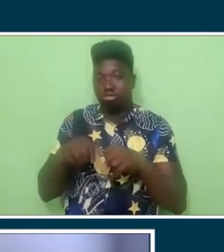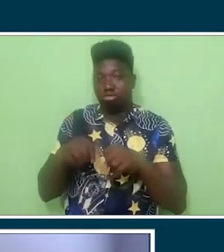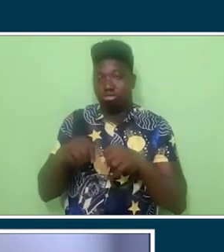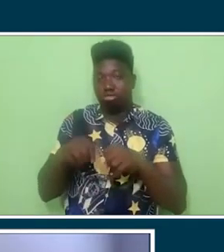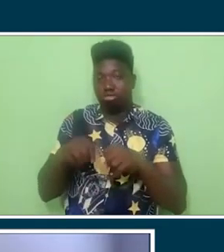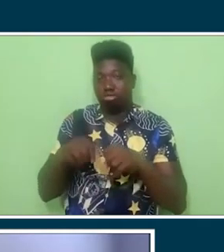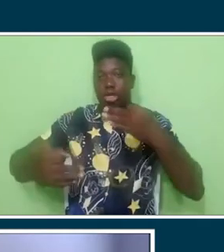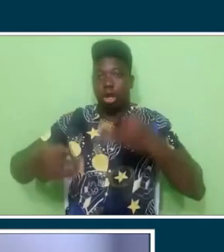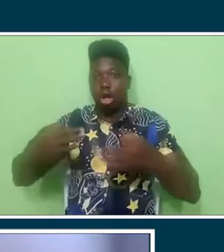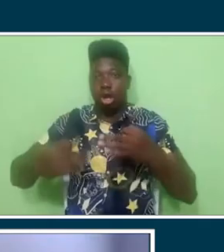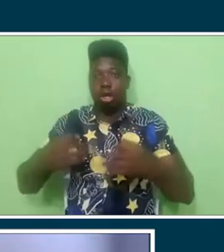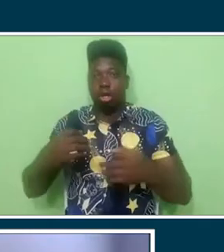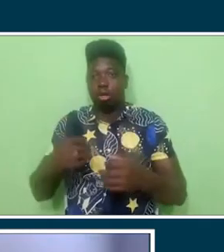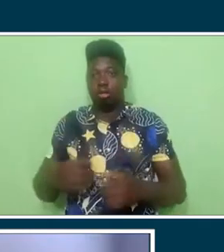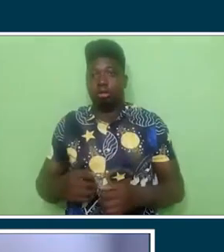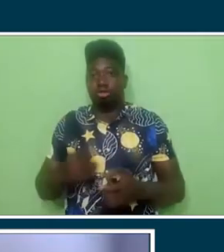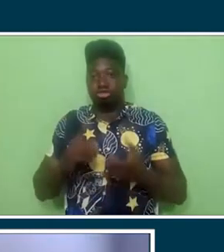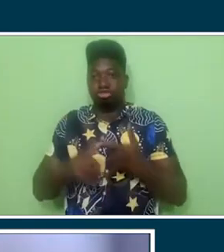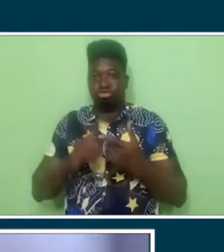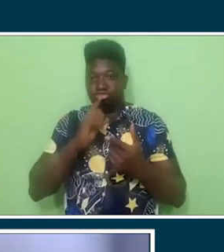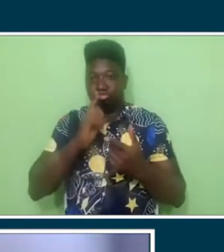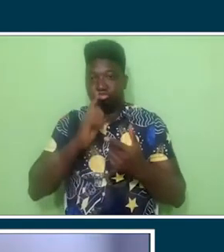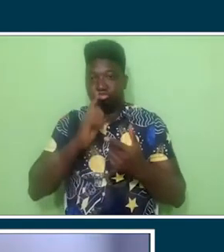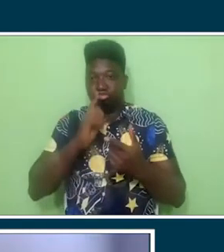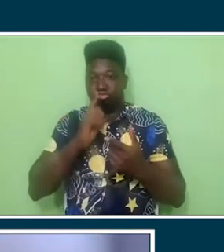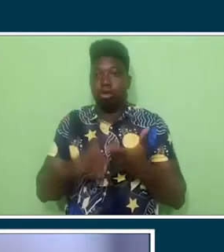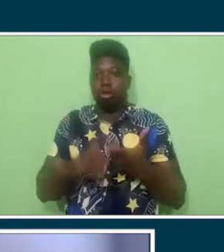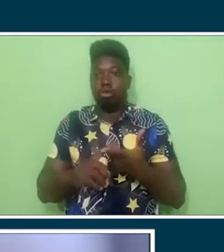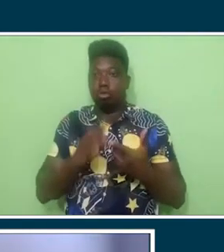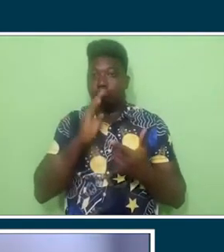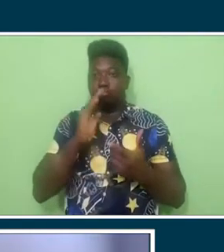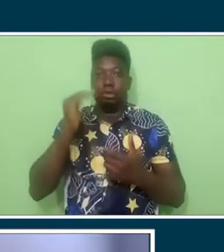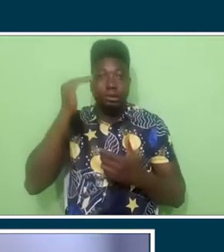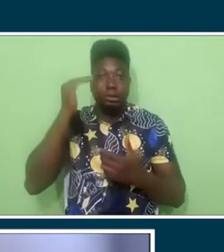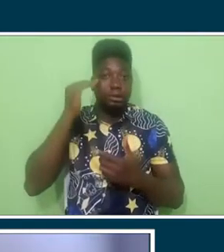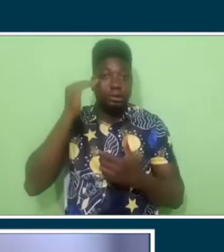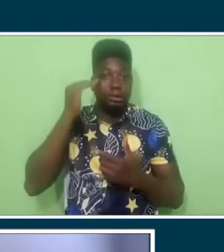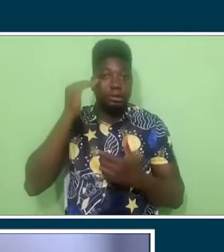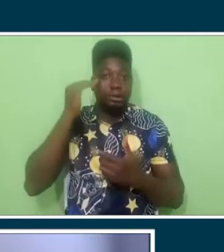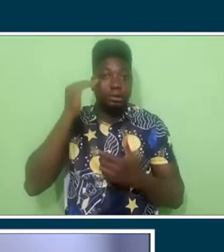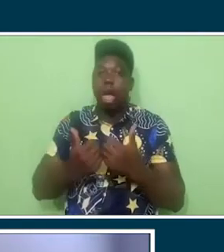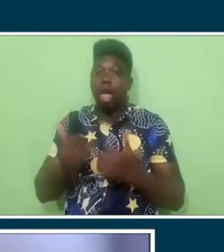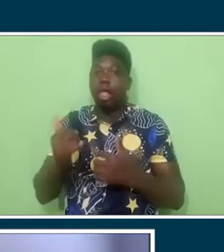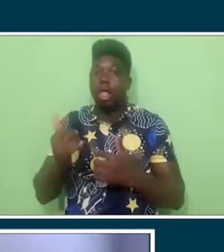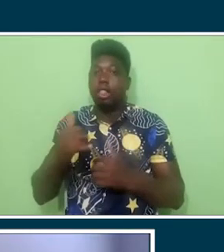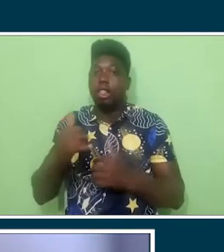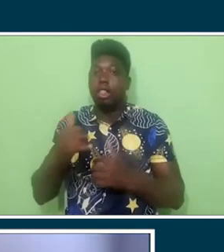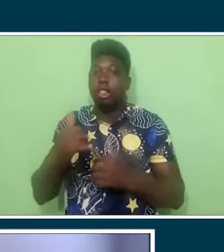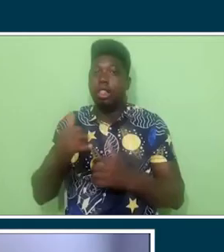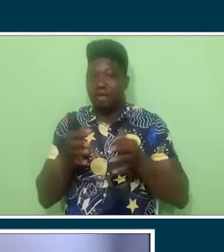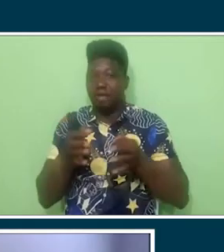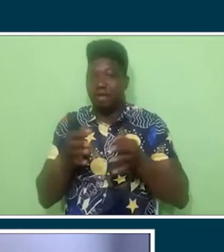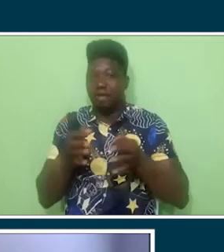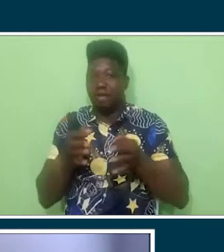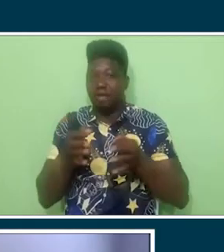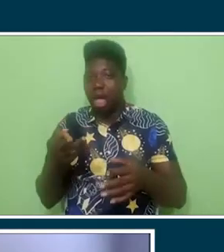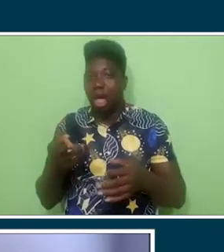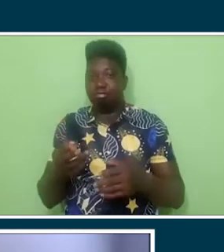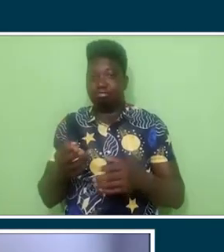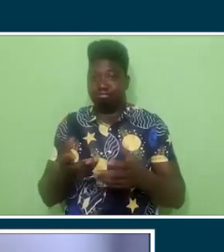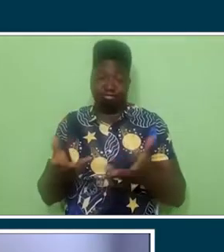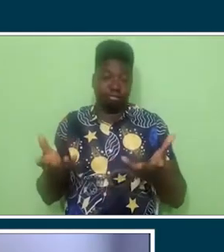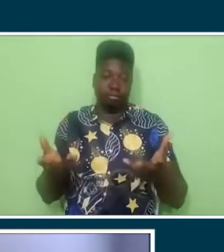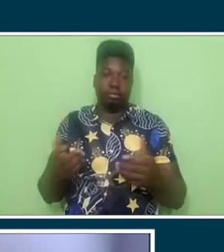to take heads? That is how they define their allyship, is to be the most